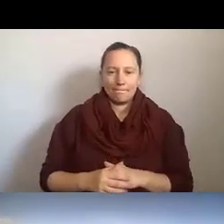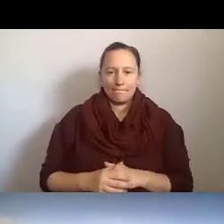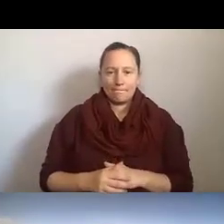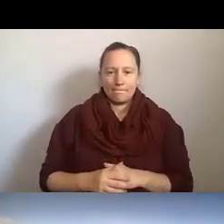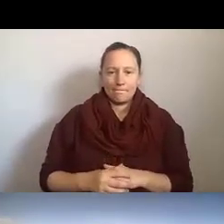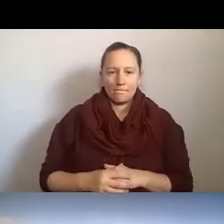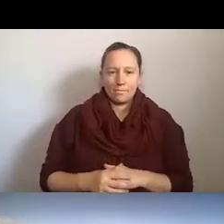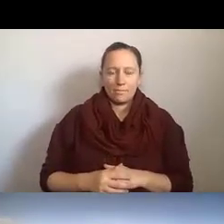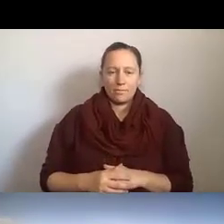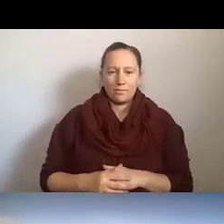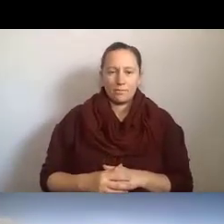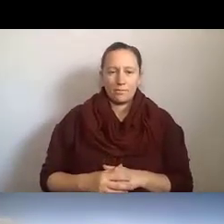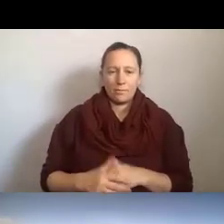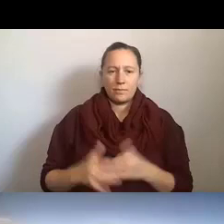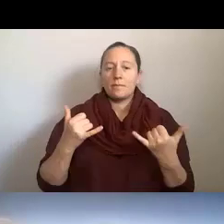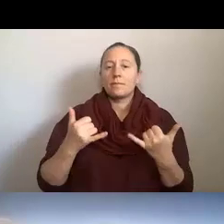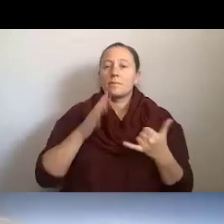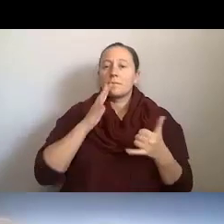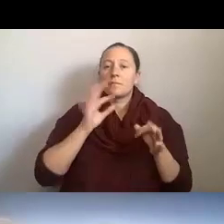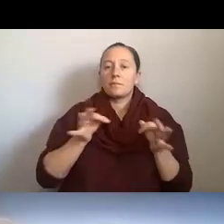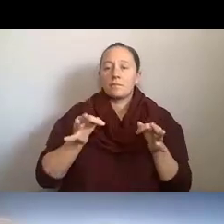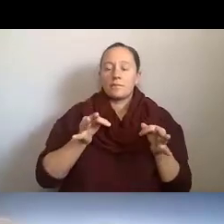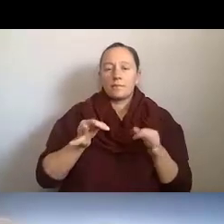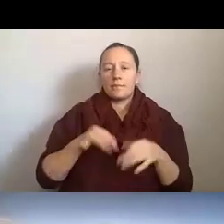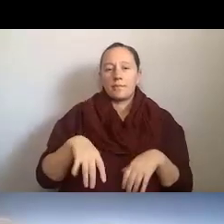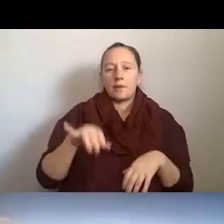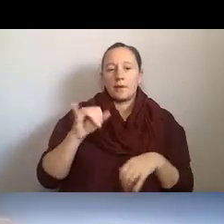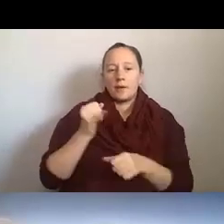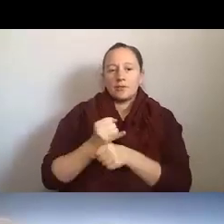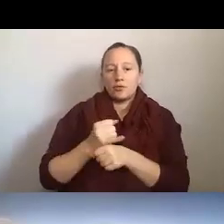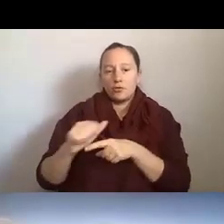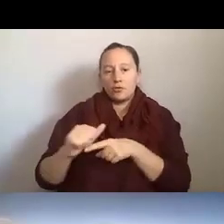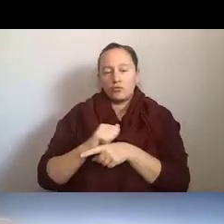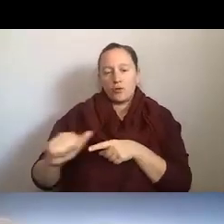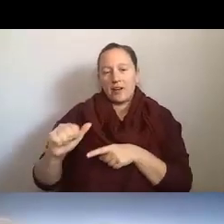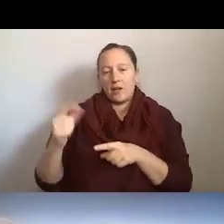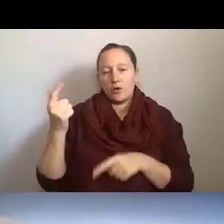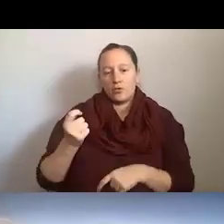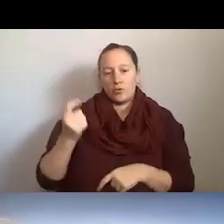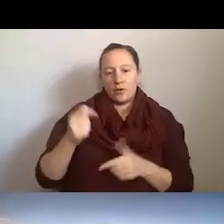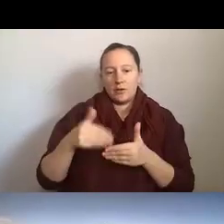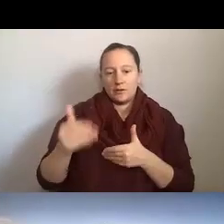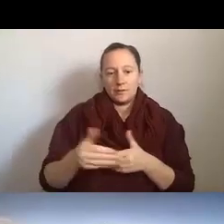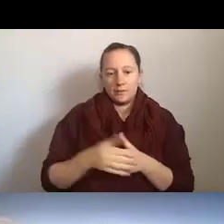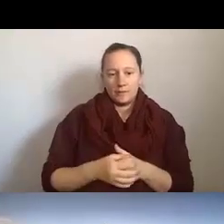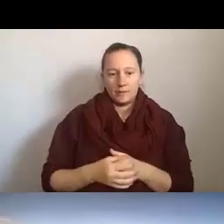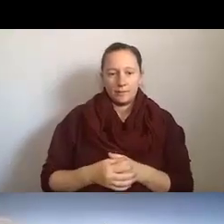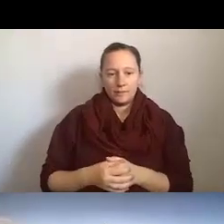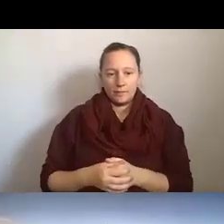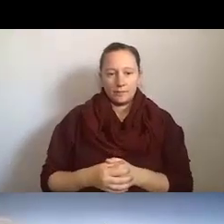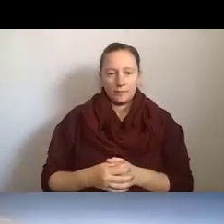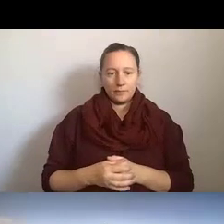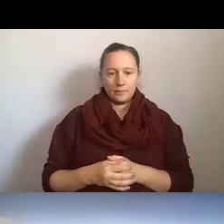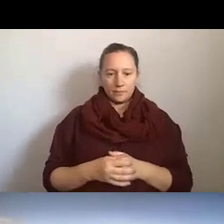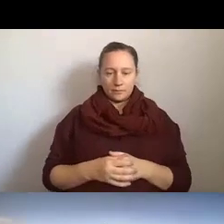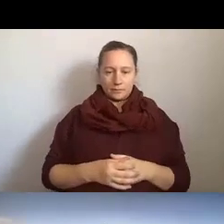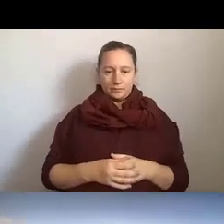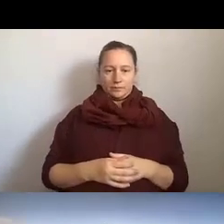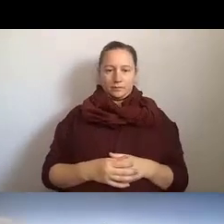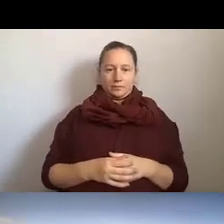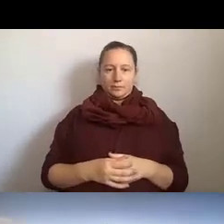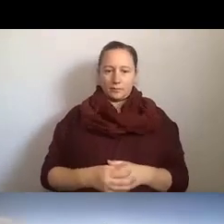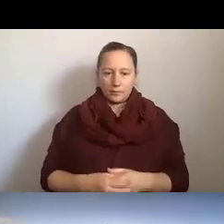an interim sponsor, but both of those require NIH prior approval. You also need prior approval